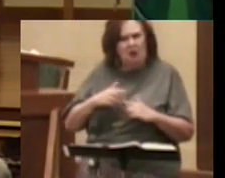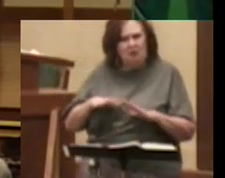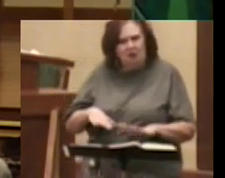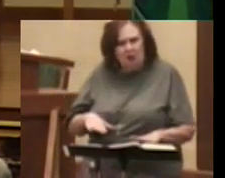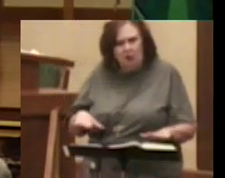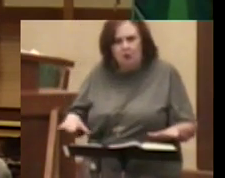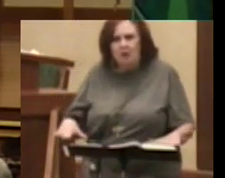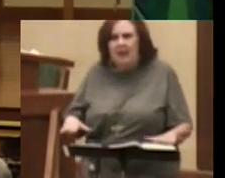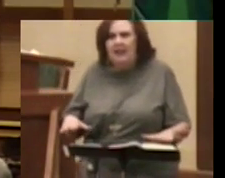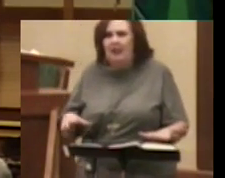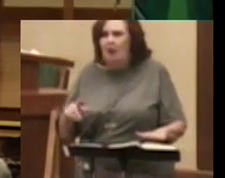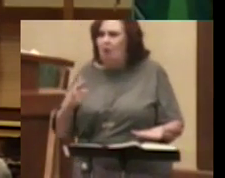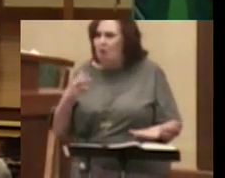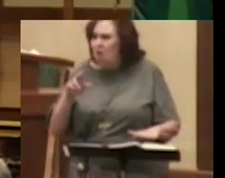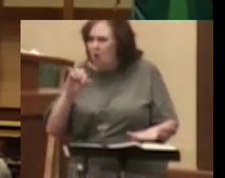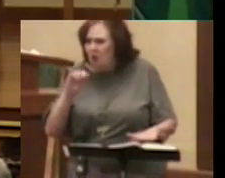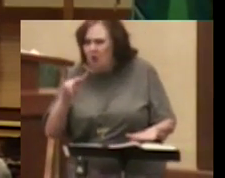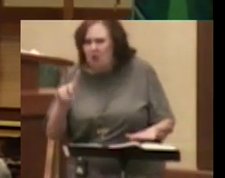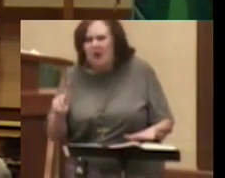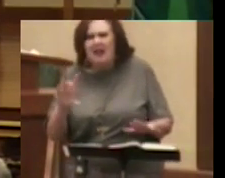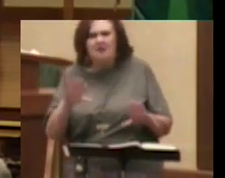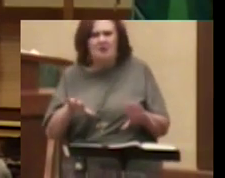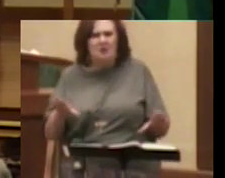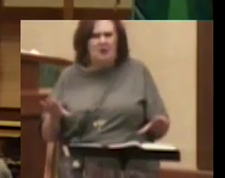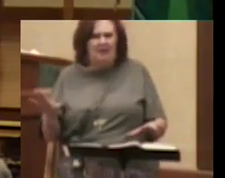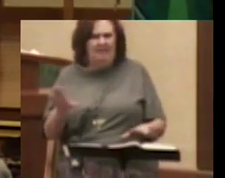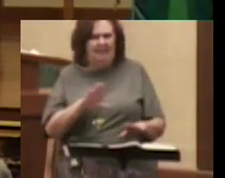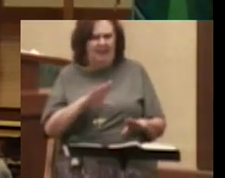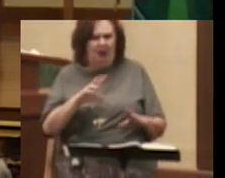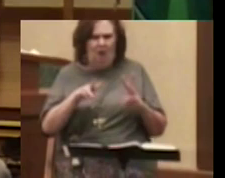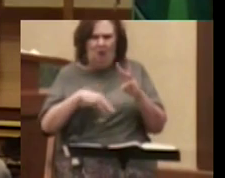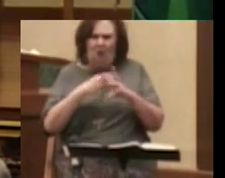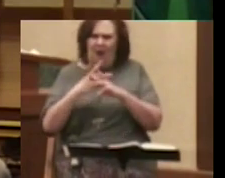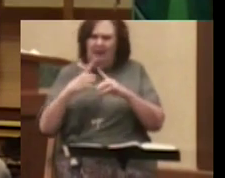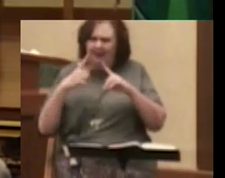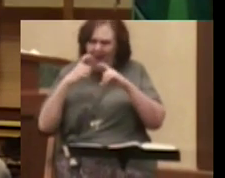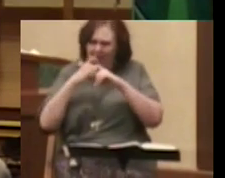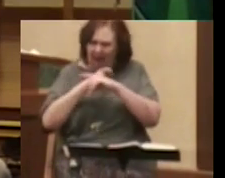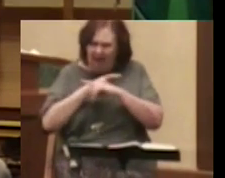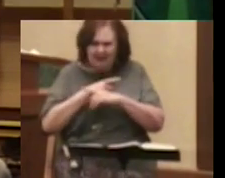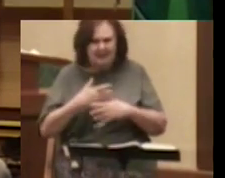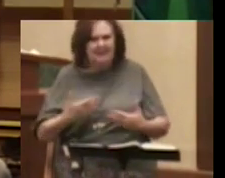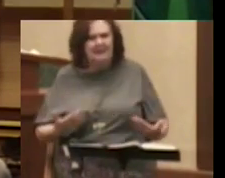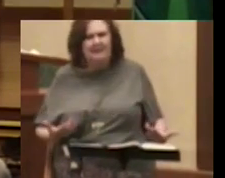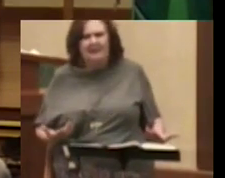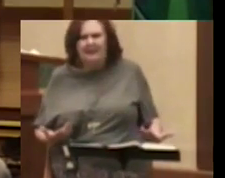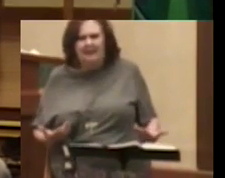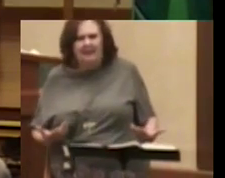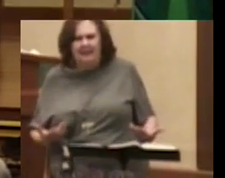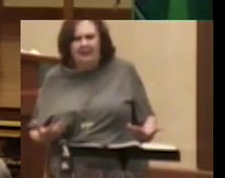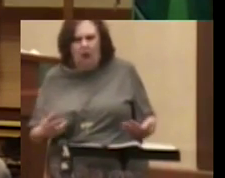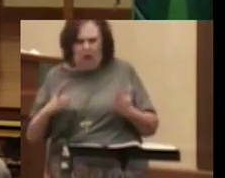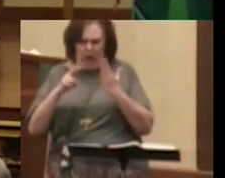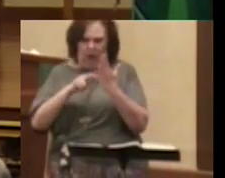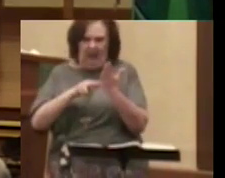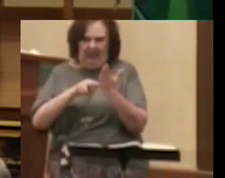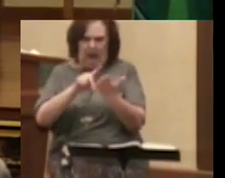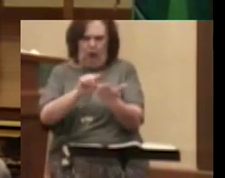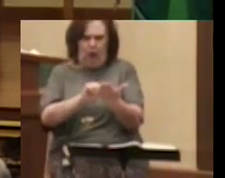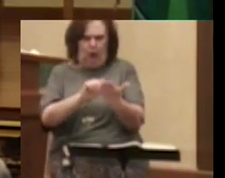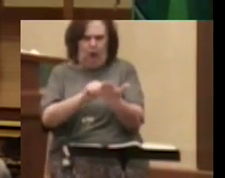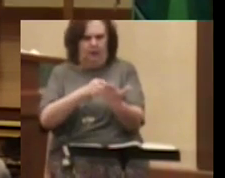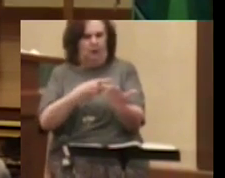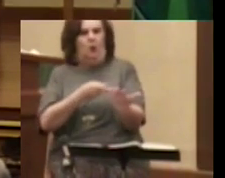grandchildren and the increasingly complex world in which we live. Or perhaps we read the news and we think